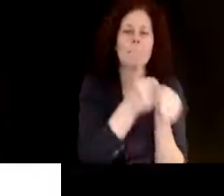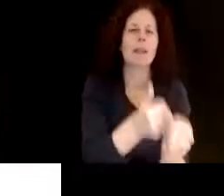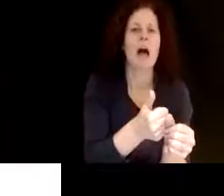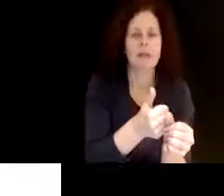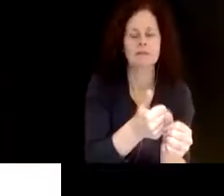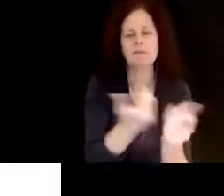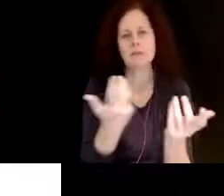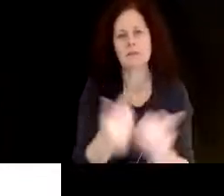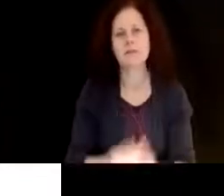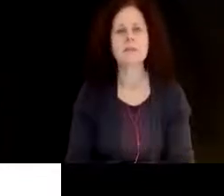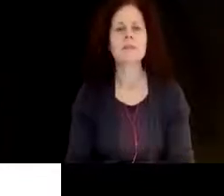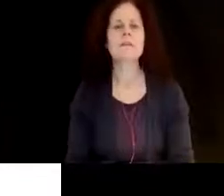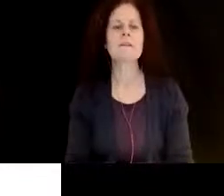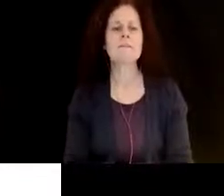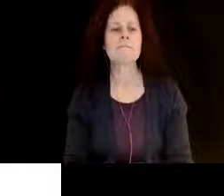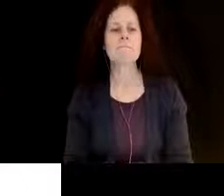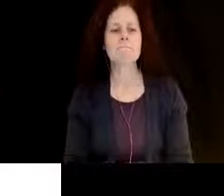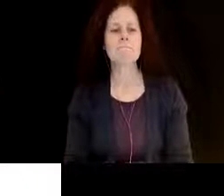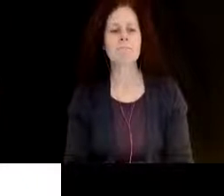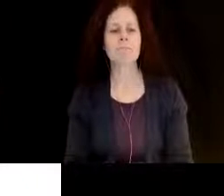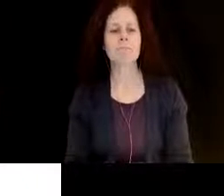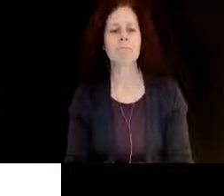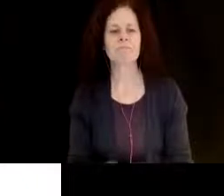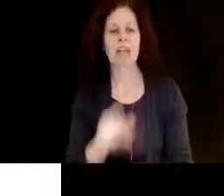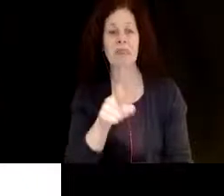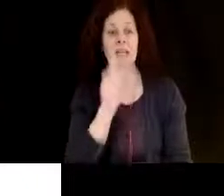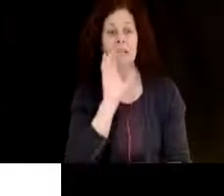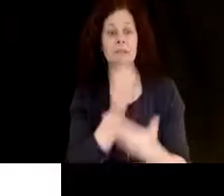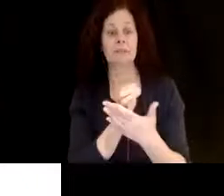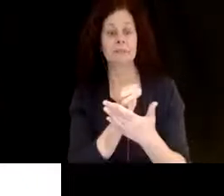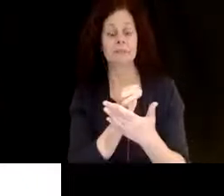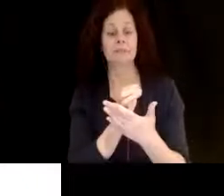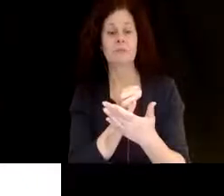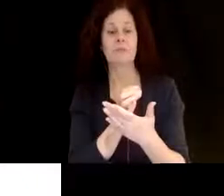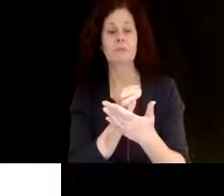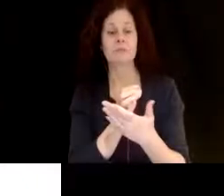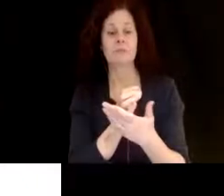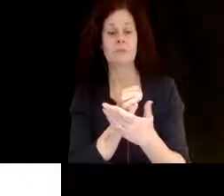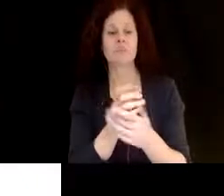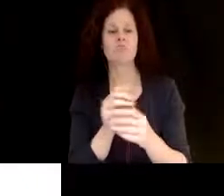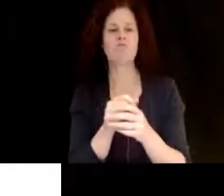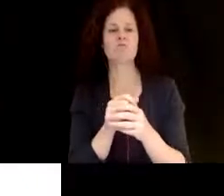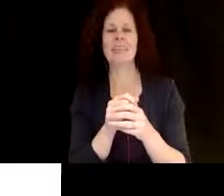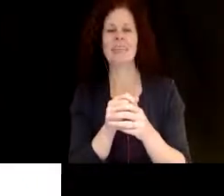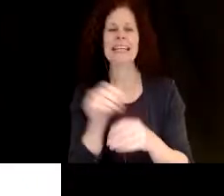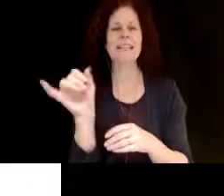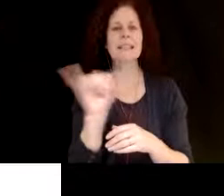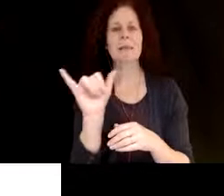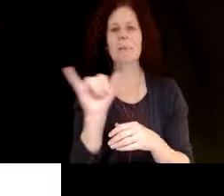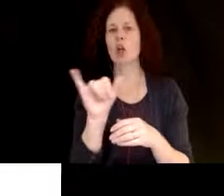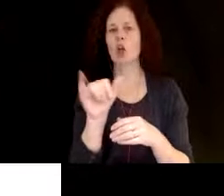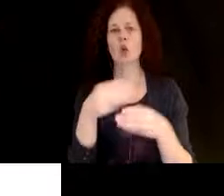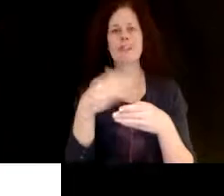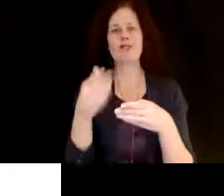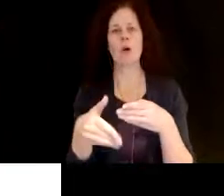This chart shows similar results from our intervention. And disappointingly,